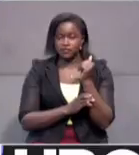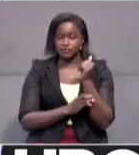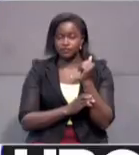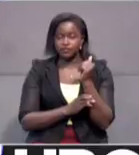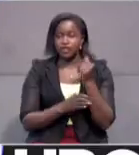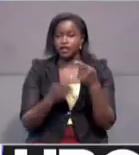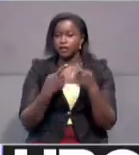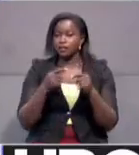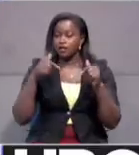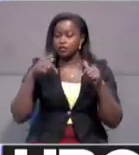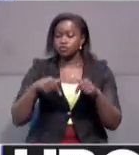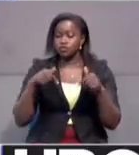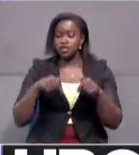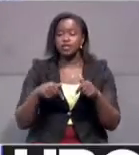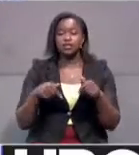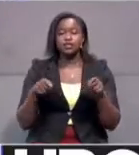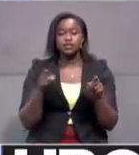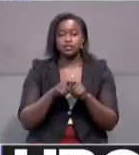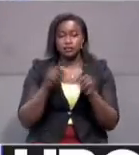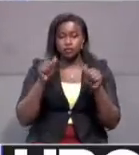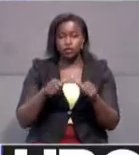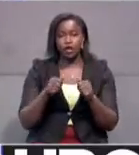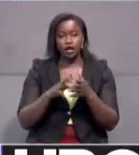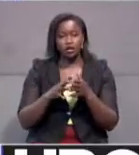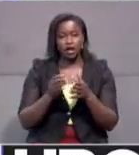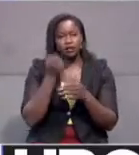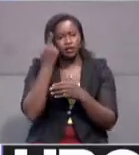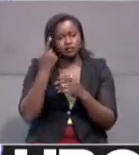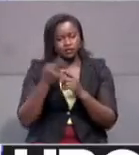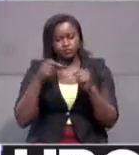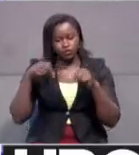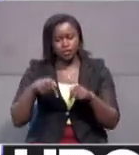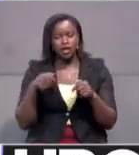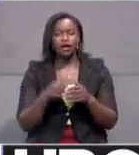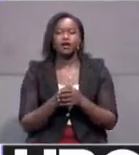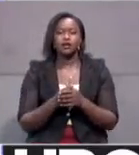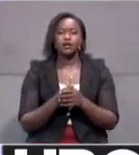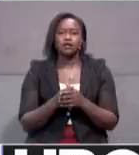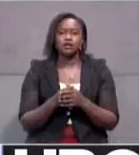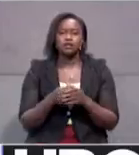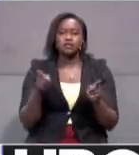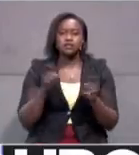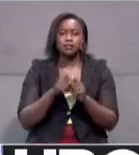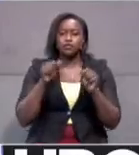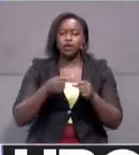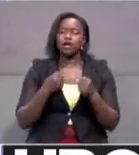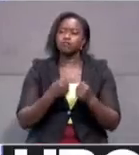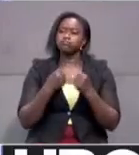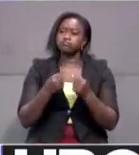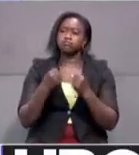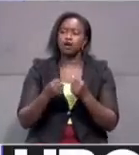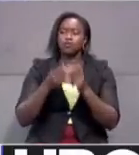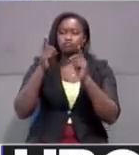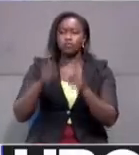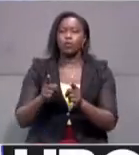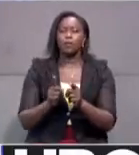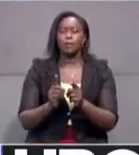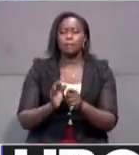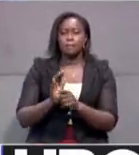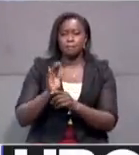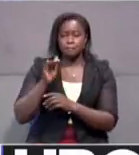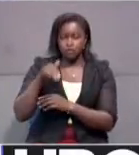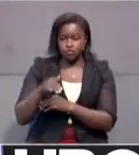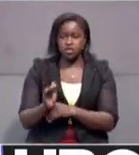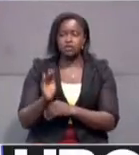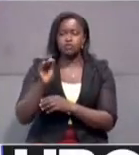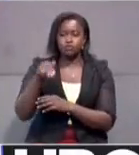that today you can drive from here and be in Bundubujo in the next 5 hours is